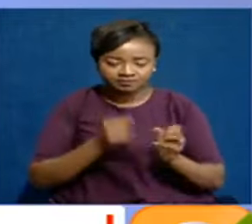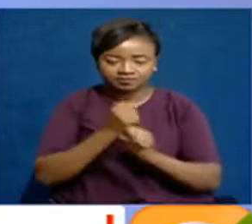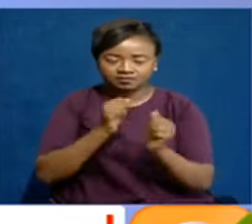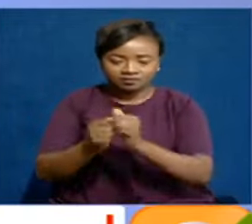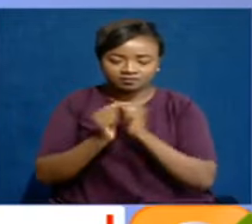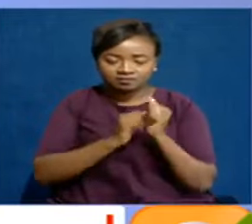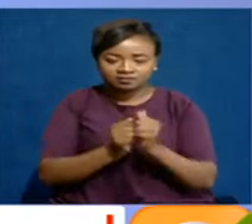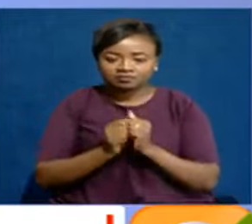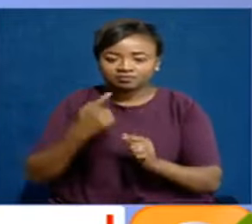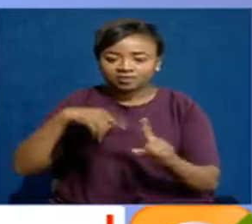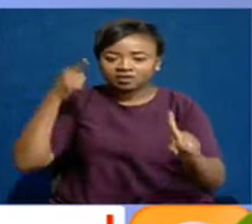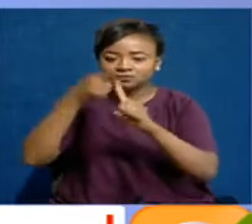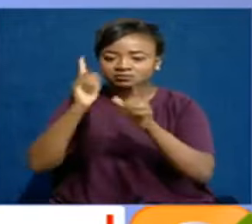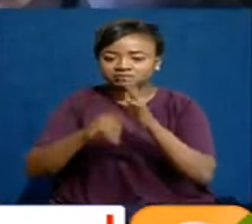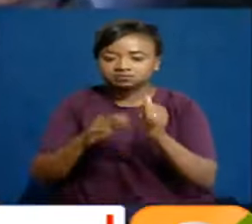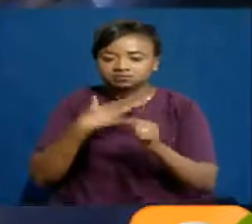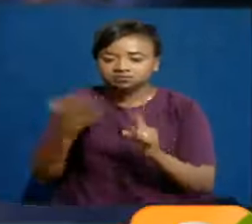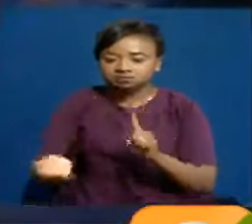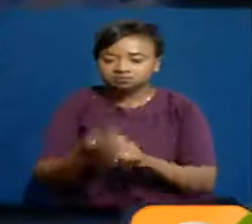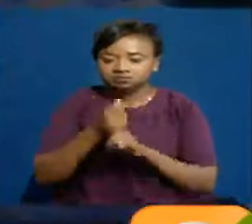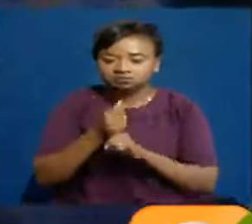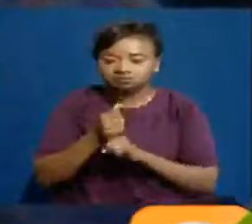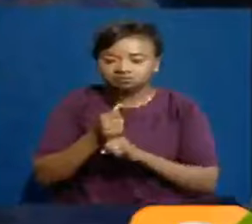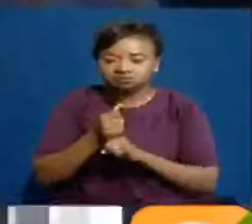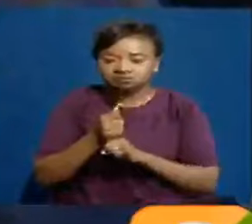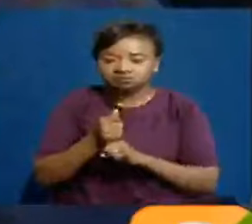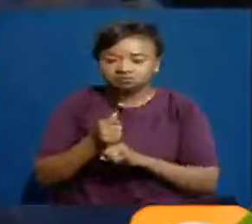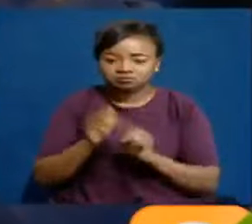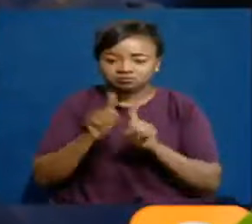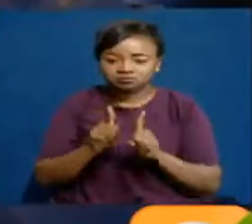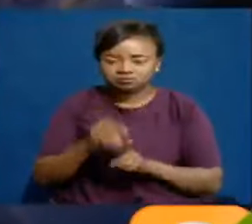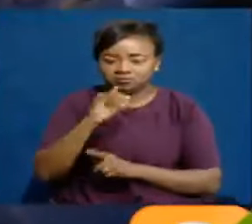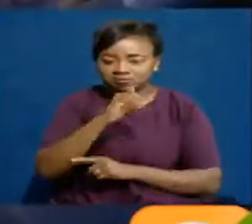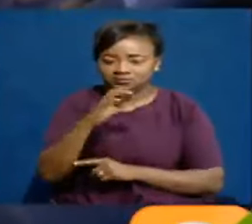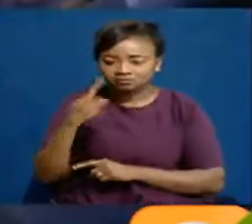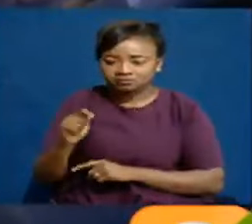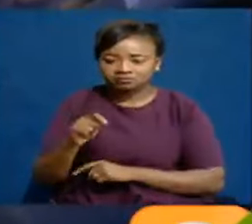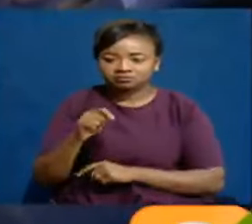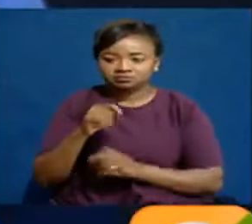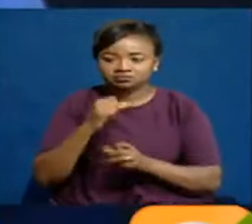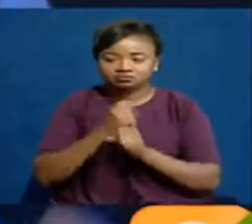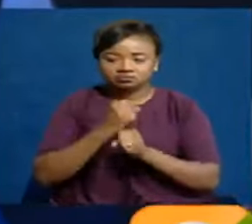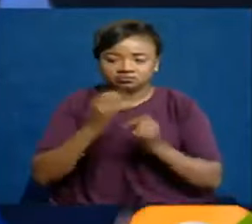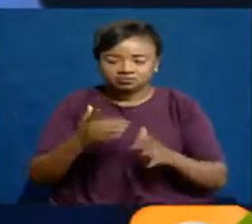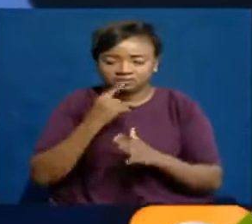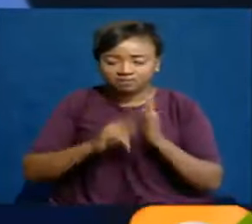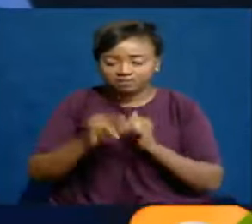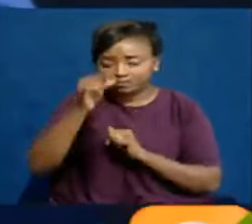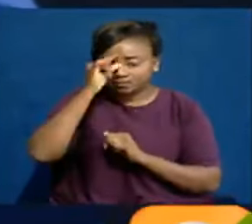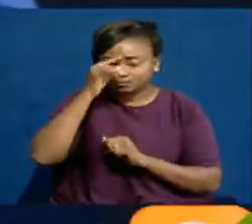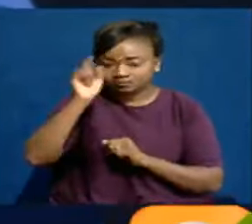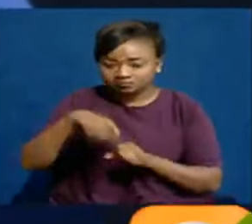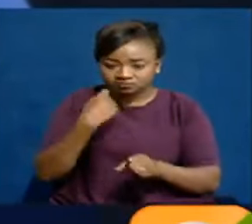end game is really to reach the undeserved. ICT sector players say for the country to bridge the widening digital divide, the government should work